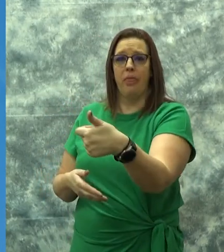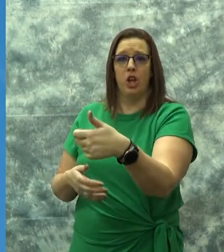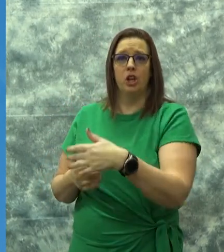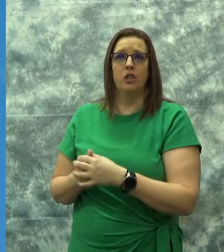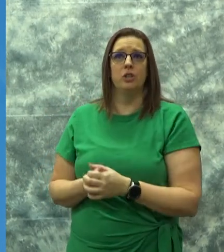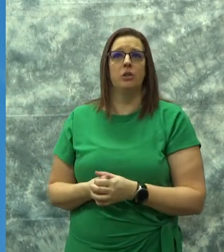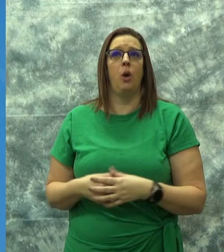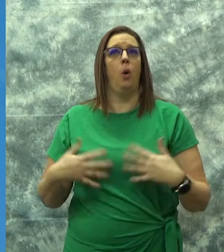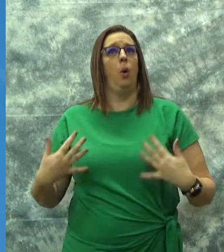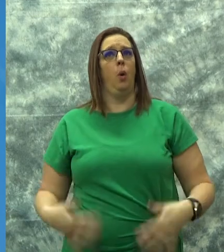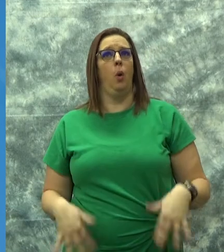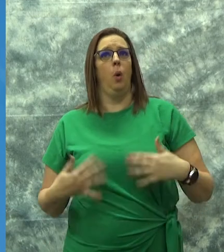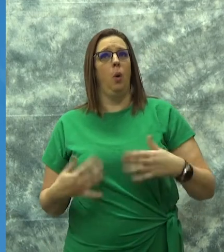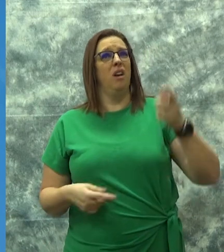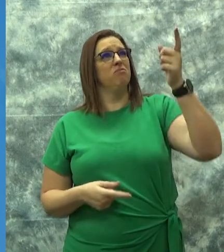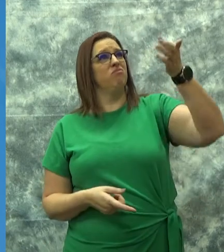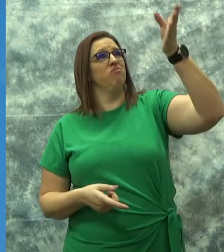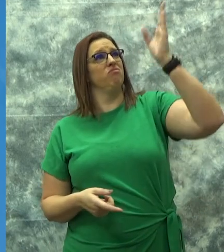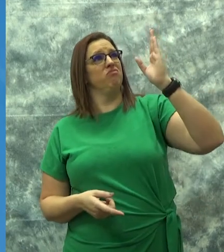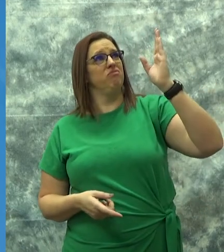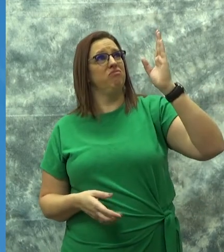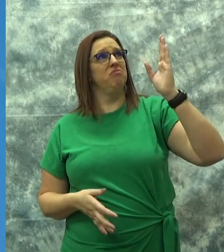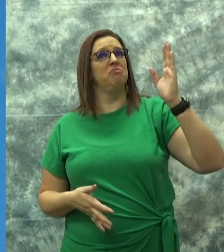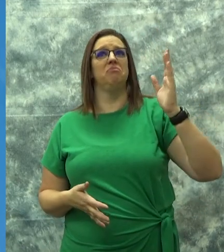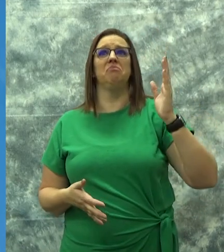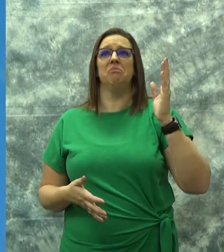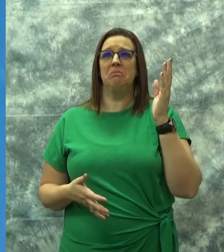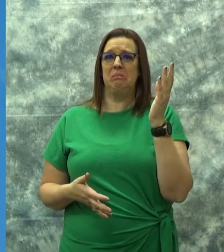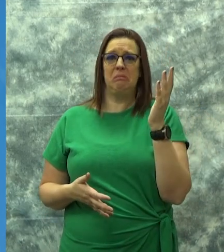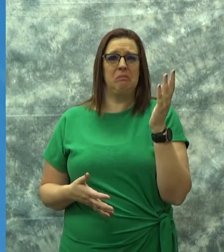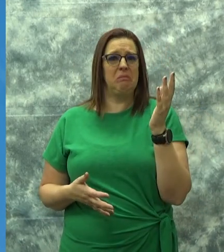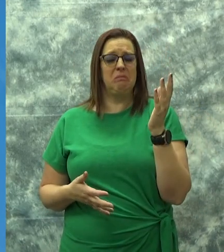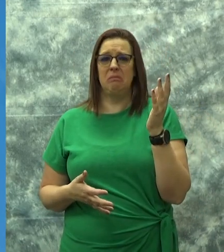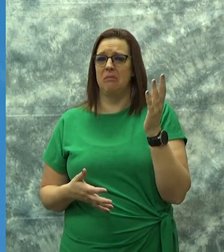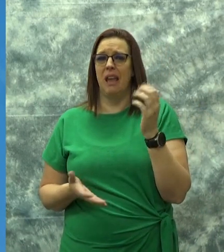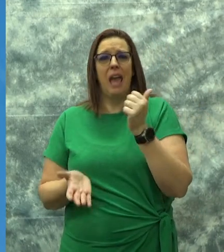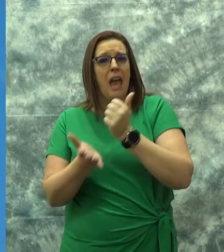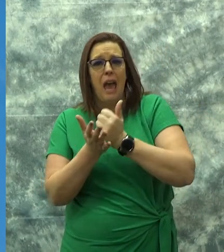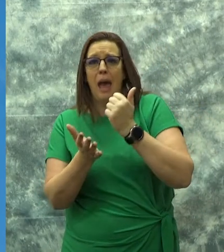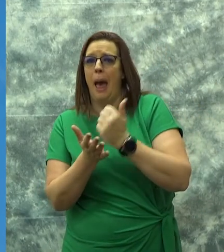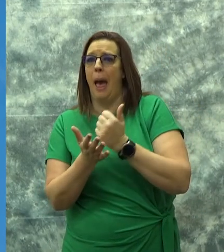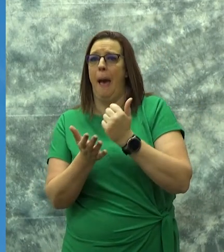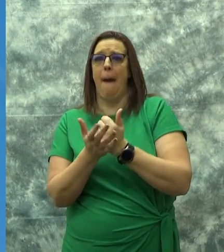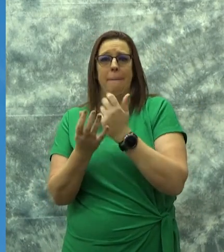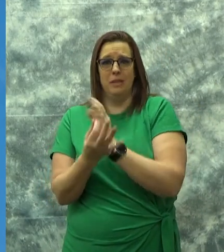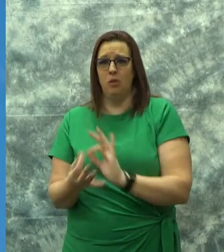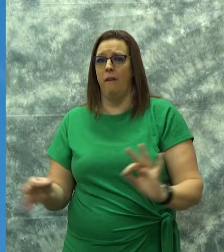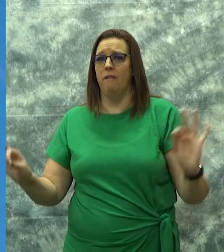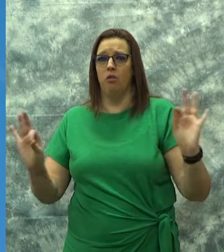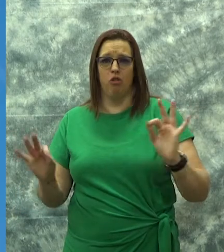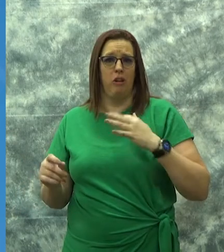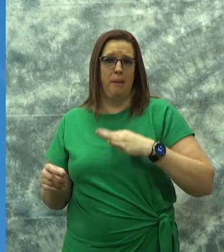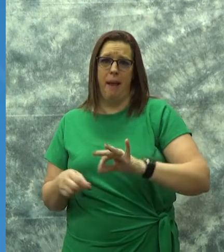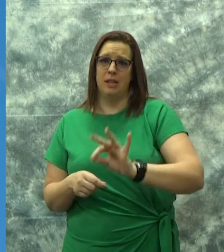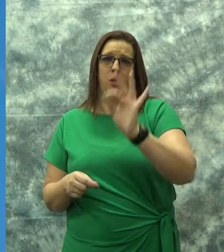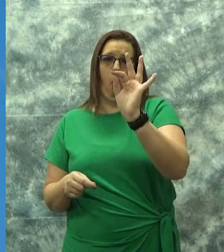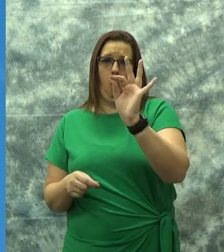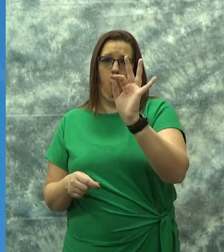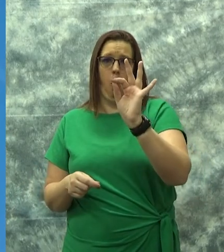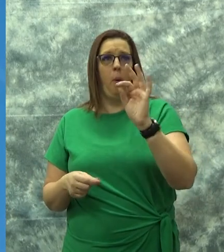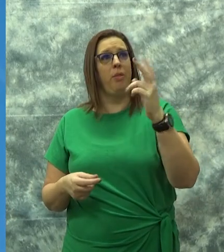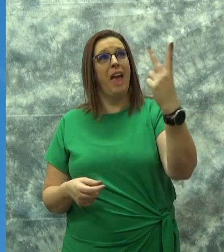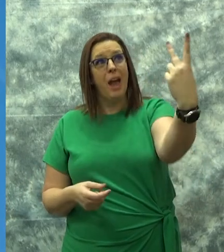up. Oh, sacred one, untangle my feet from all that ensnares. Free my